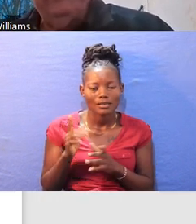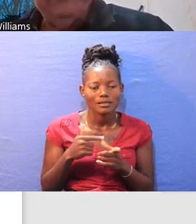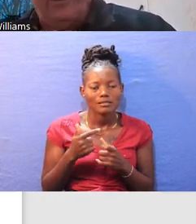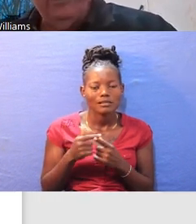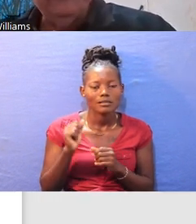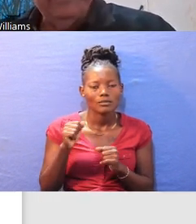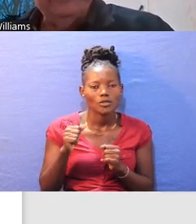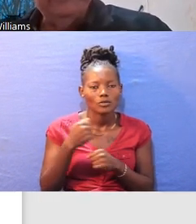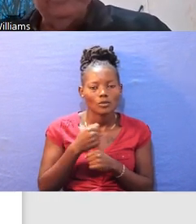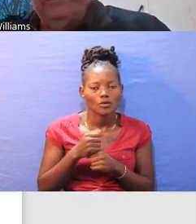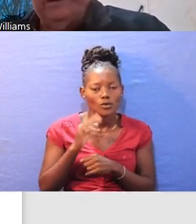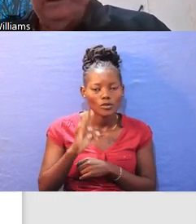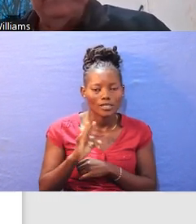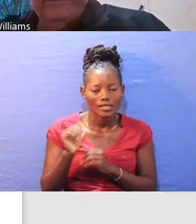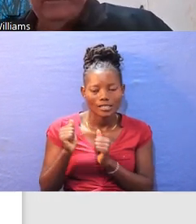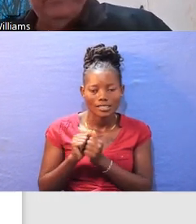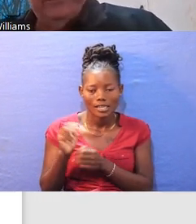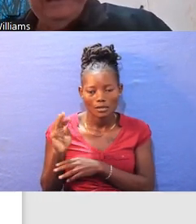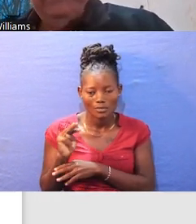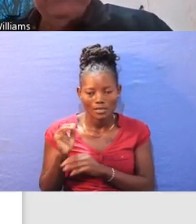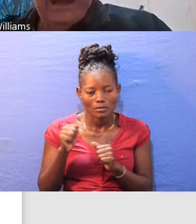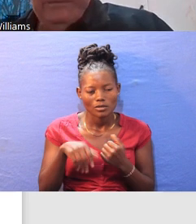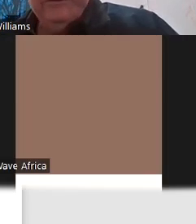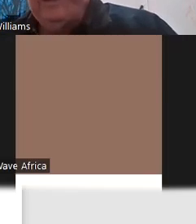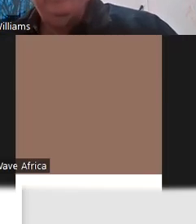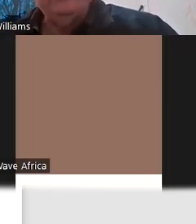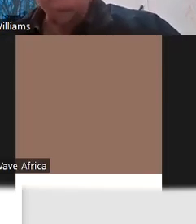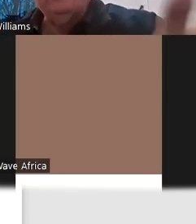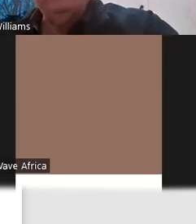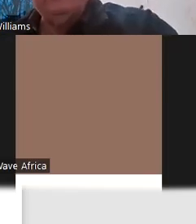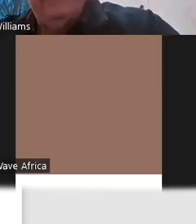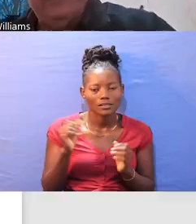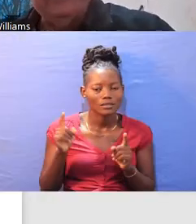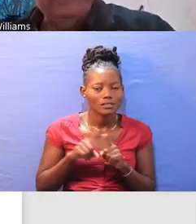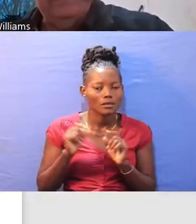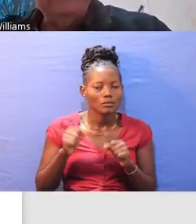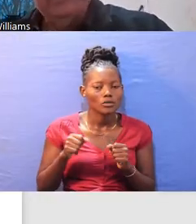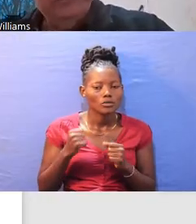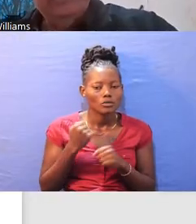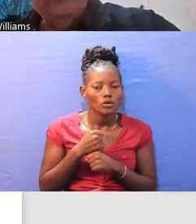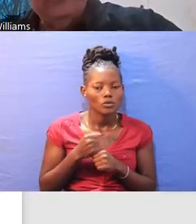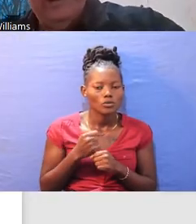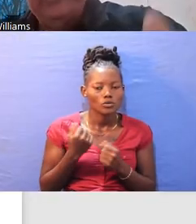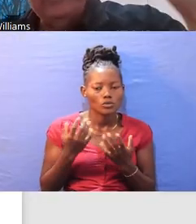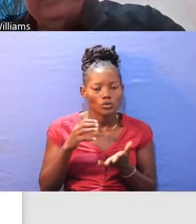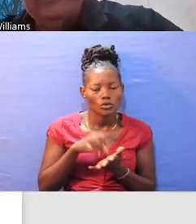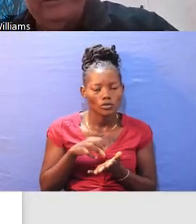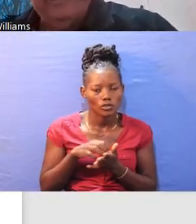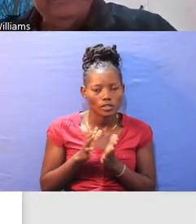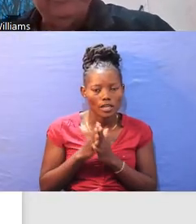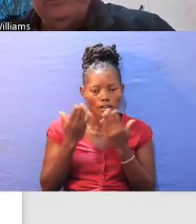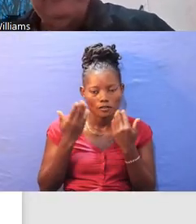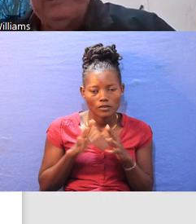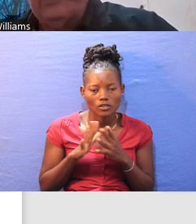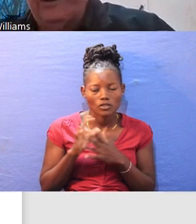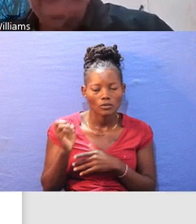30-meter starts, then you could do 3 10-meter flies. So you can mix and match in there. You can also add some conditioning on